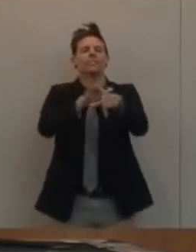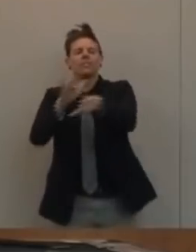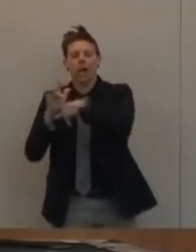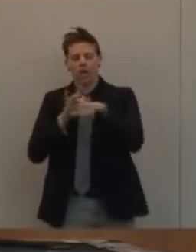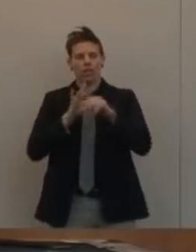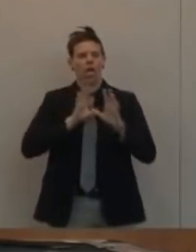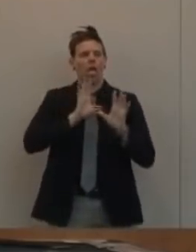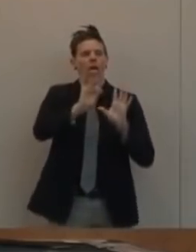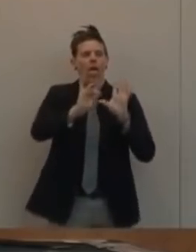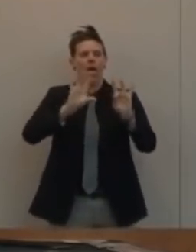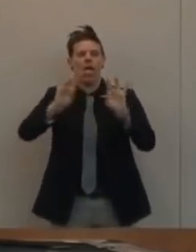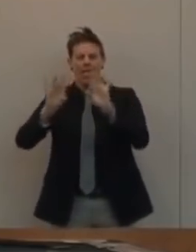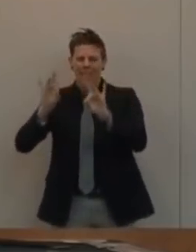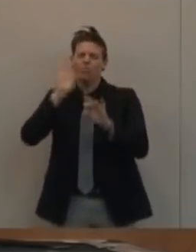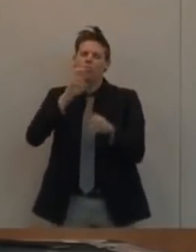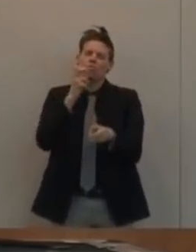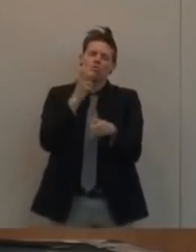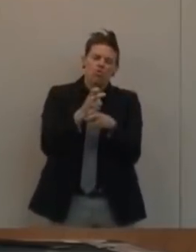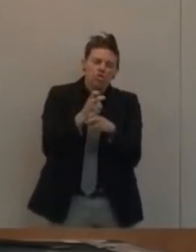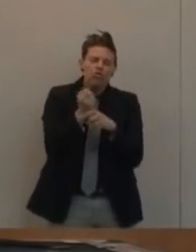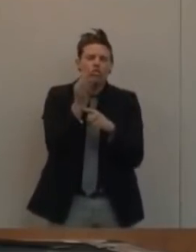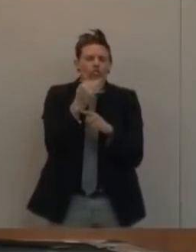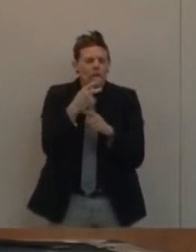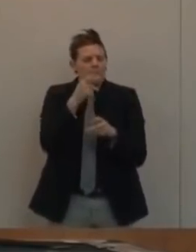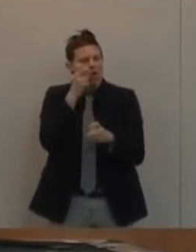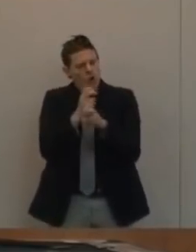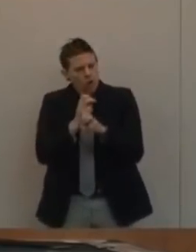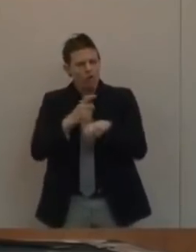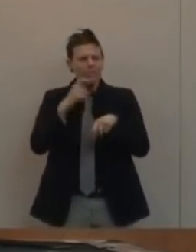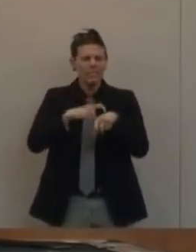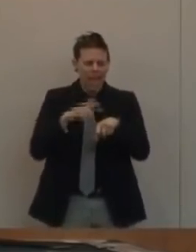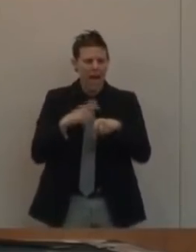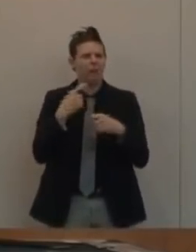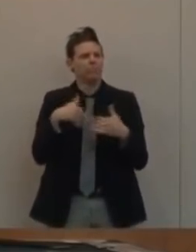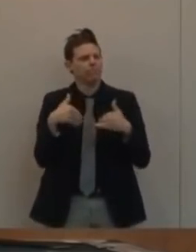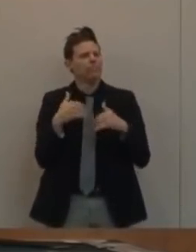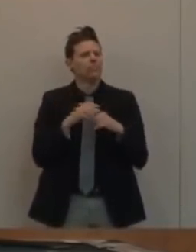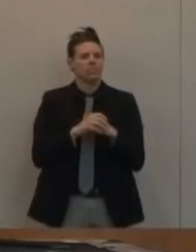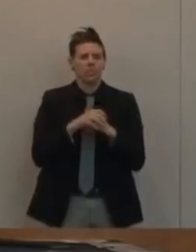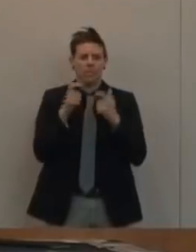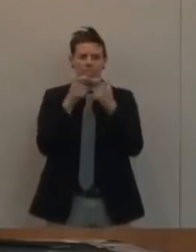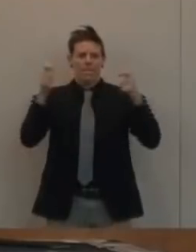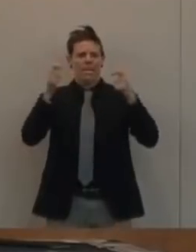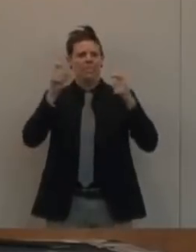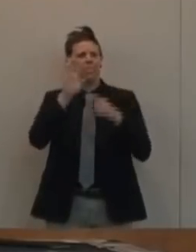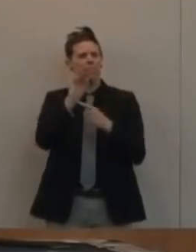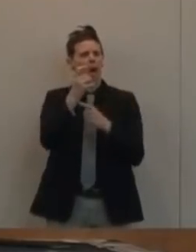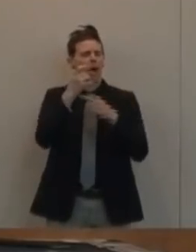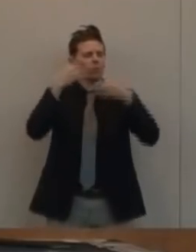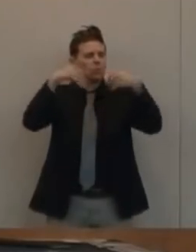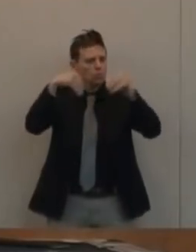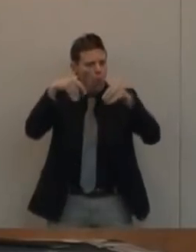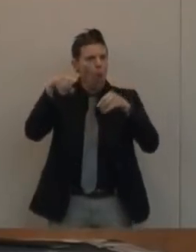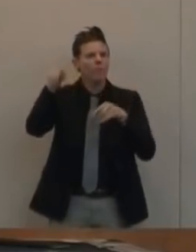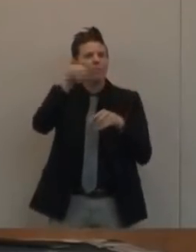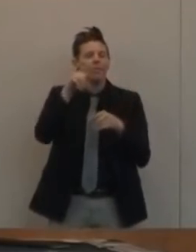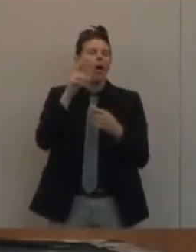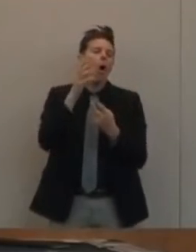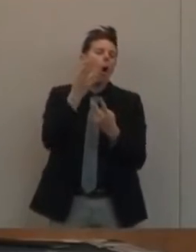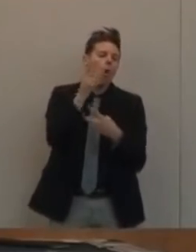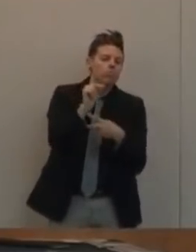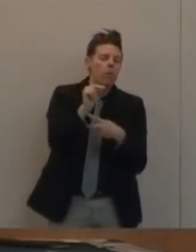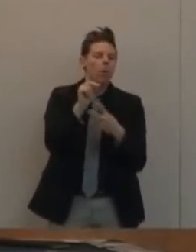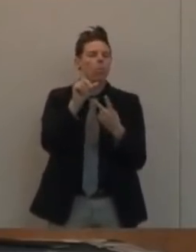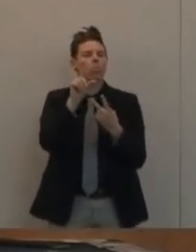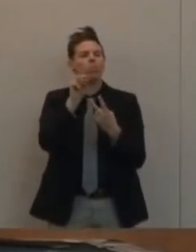these businesses. The big box stores are required, like Home Depot and Lowe's, and I'm not Lowe's, and I'm not trying